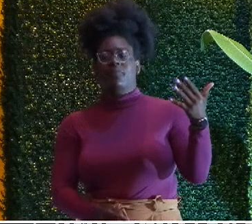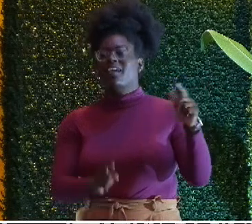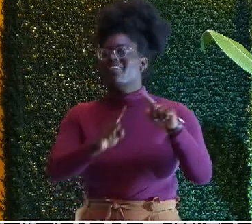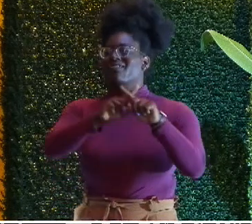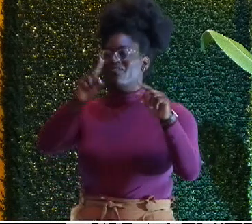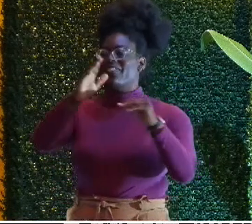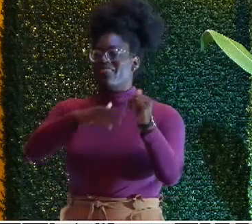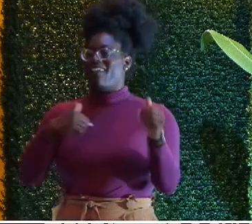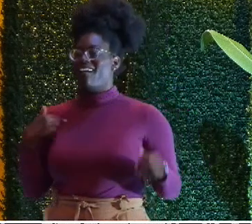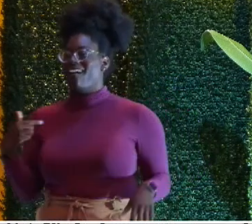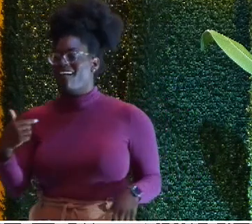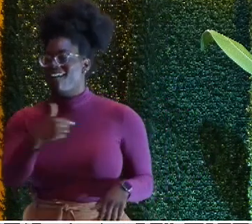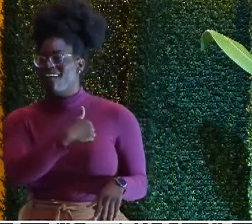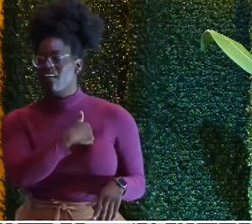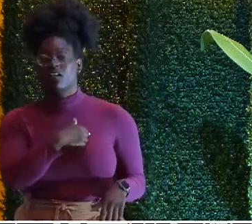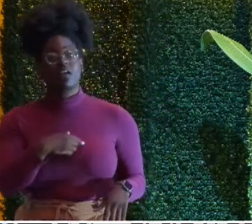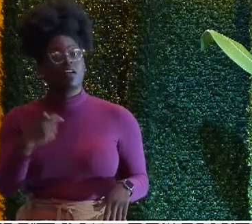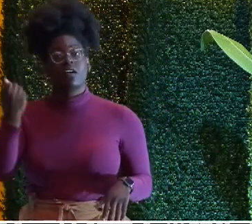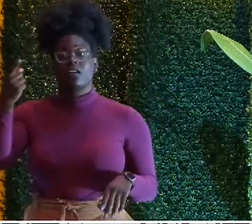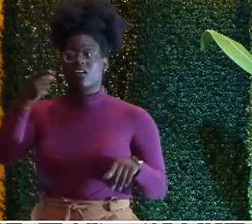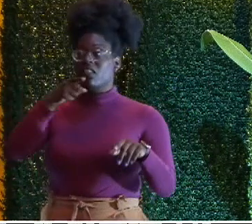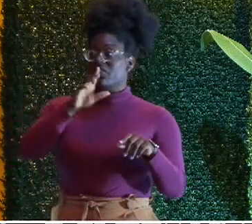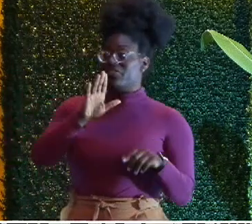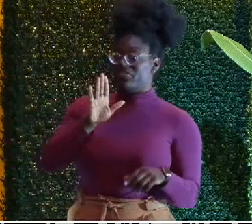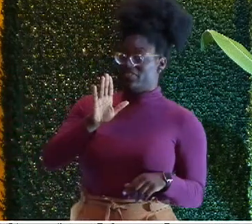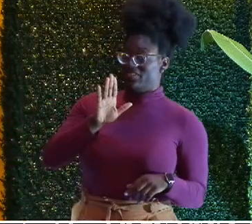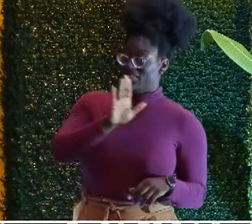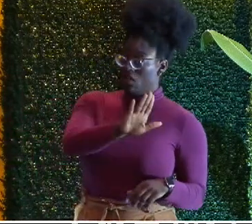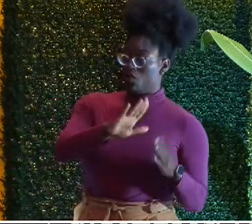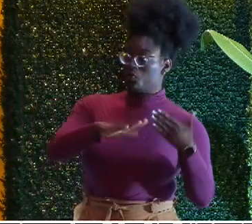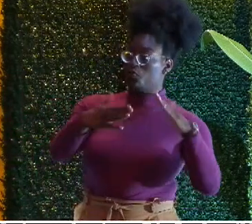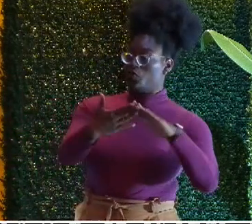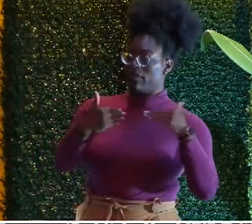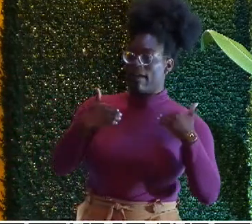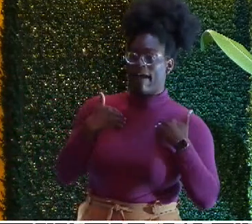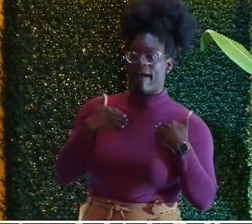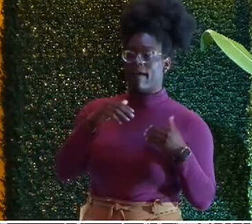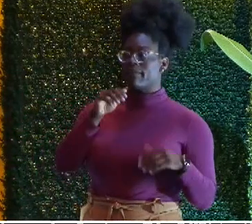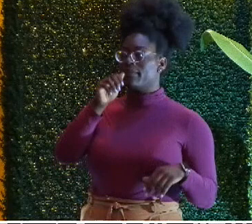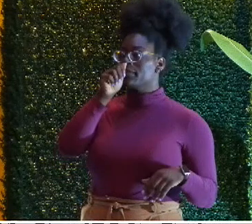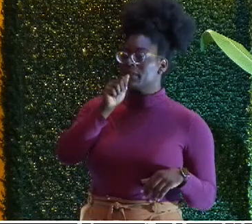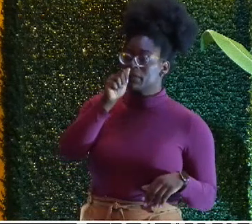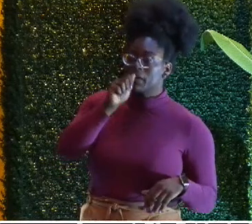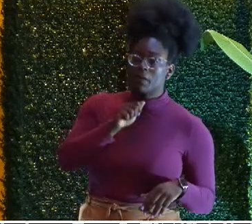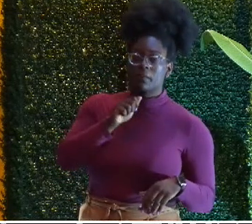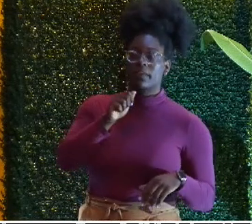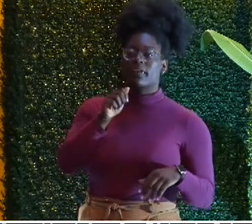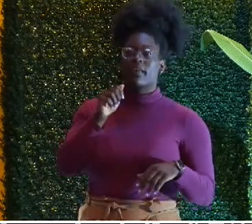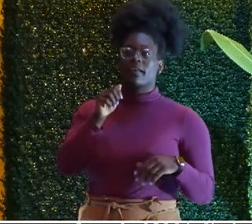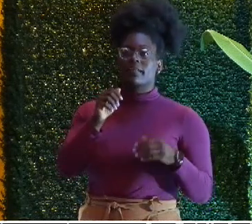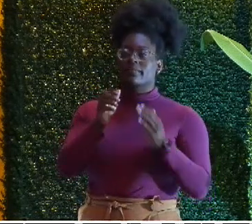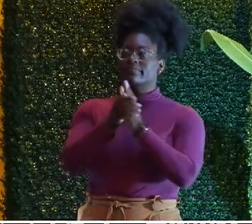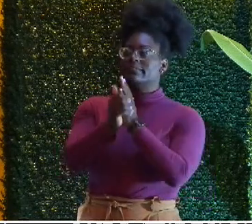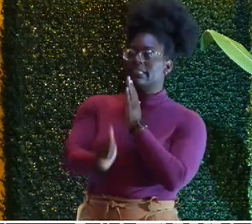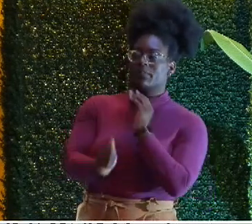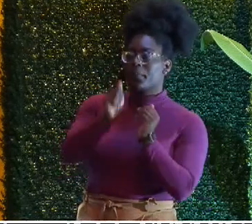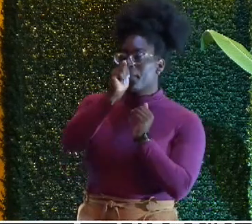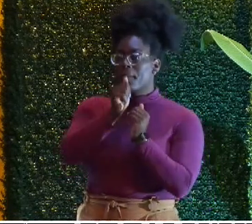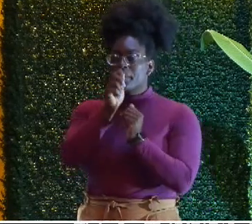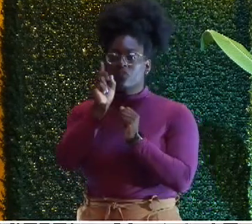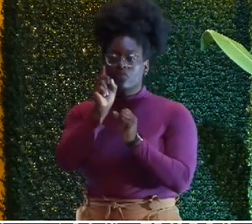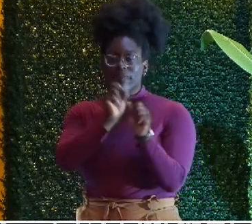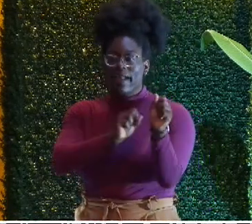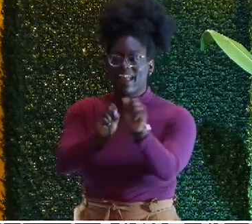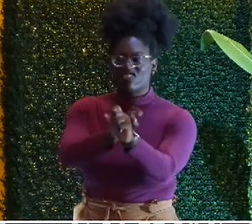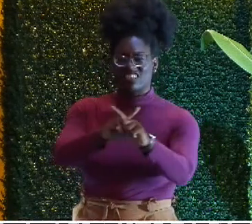privileges and coping mechanisms. So when we're doing sex work because we are pushed out the house and need to eat and